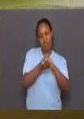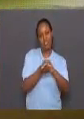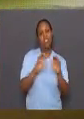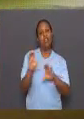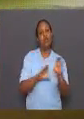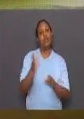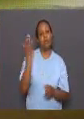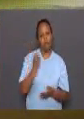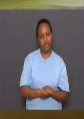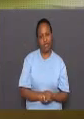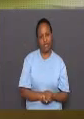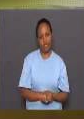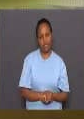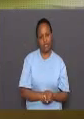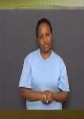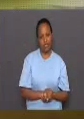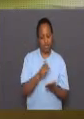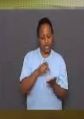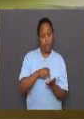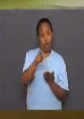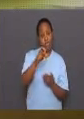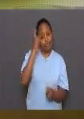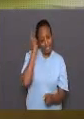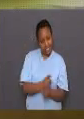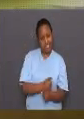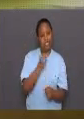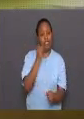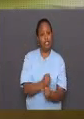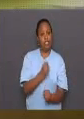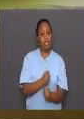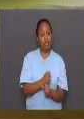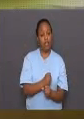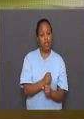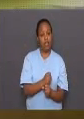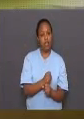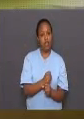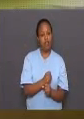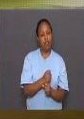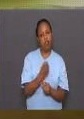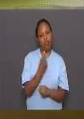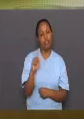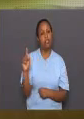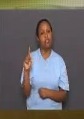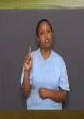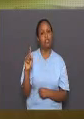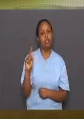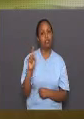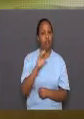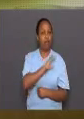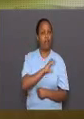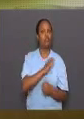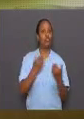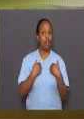If democracy is functioning properly, there are certain features that protect